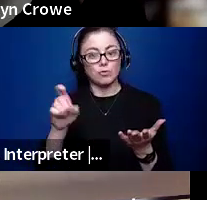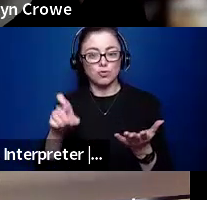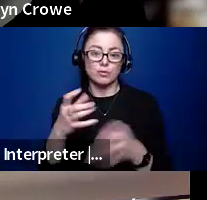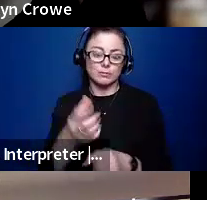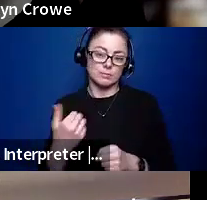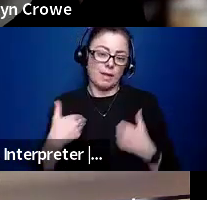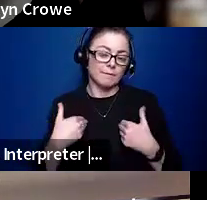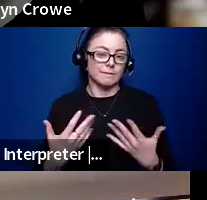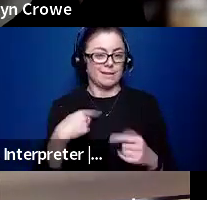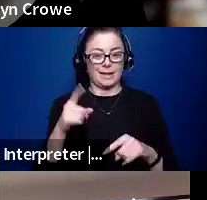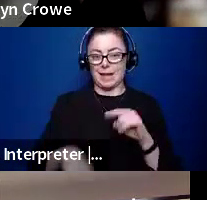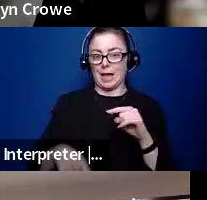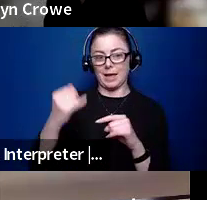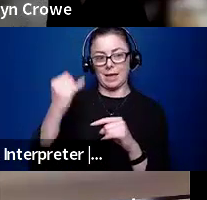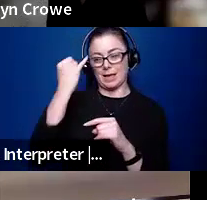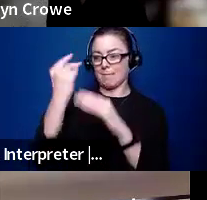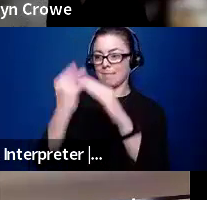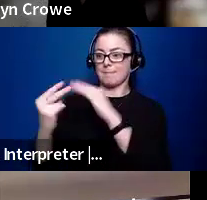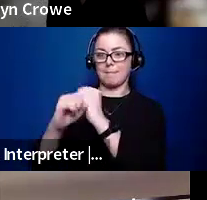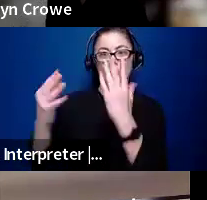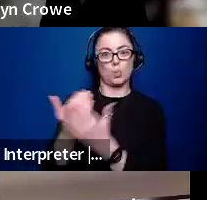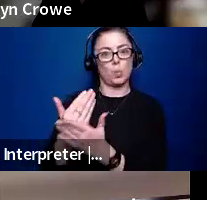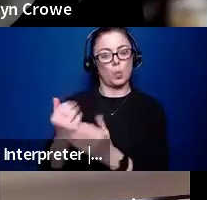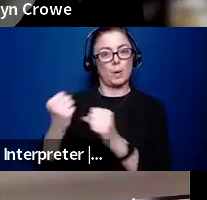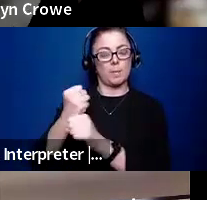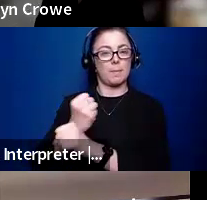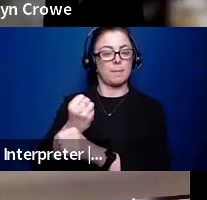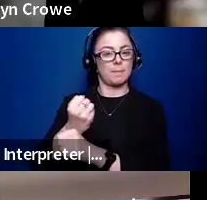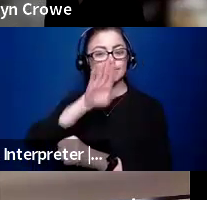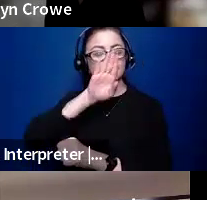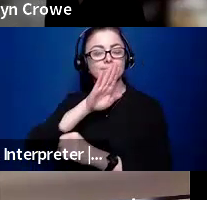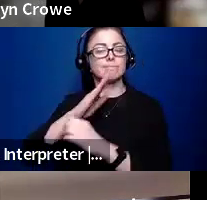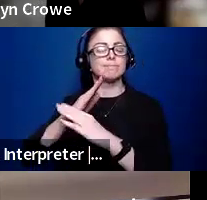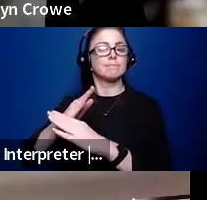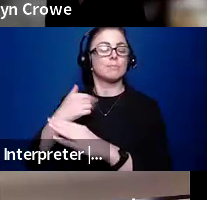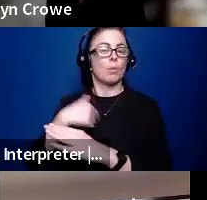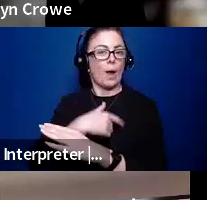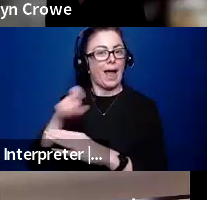can't imagine the new battles that we will have to face if this bill passes.